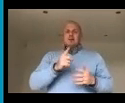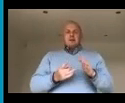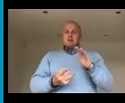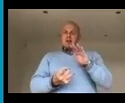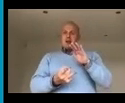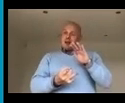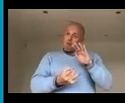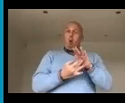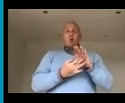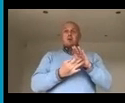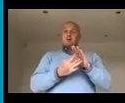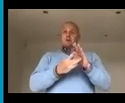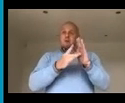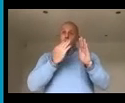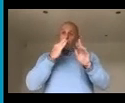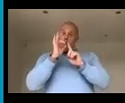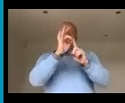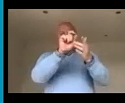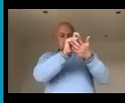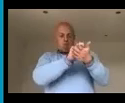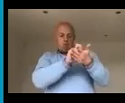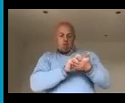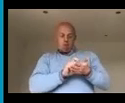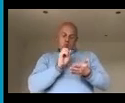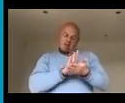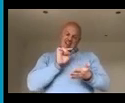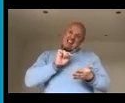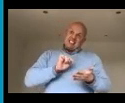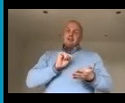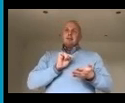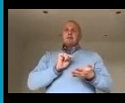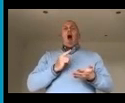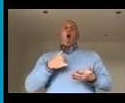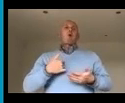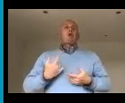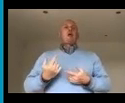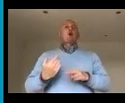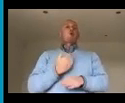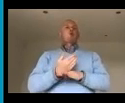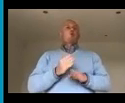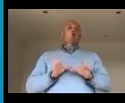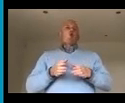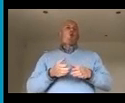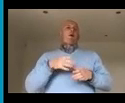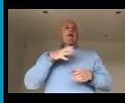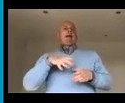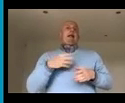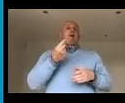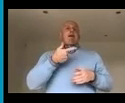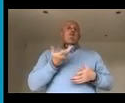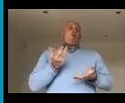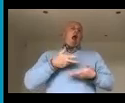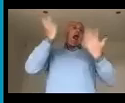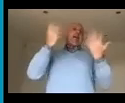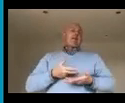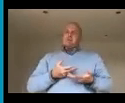say specifically what it is. You don't just say, this is what we do as a group, please fund us. You need to be able to say,